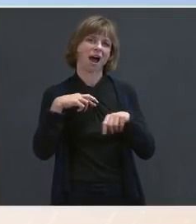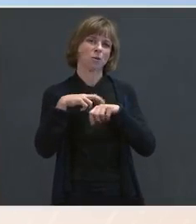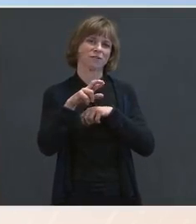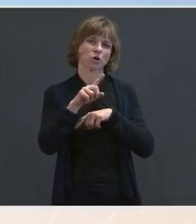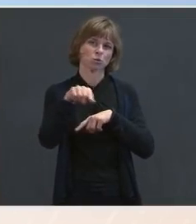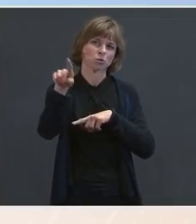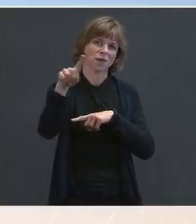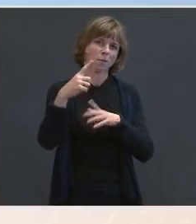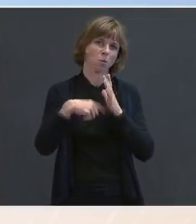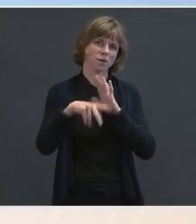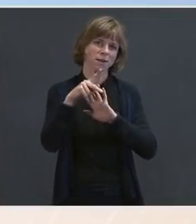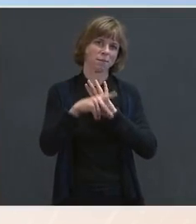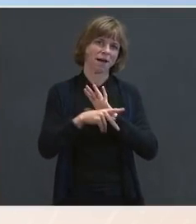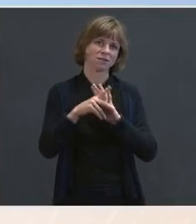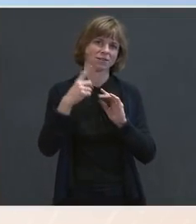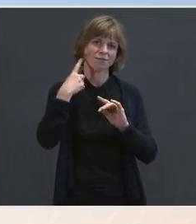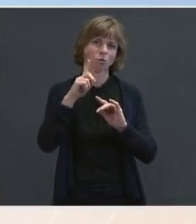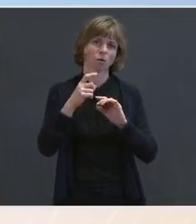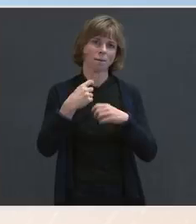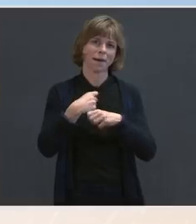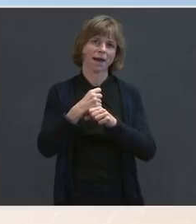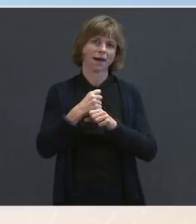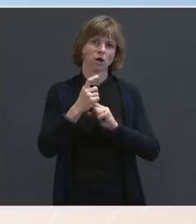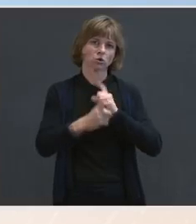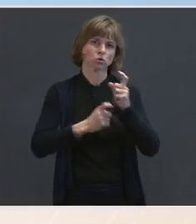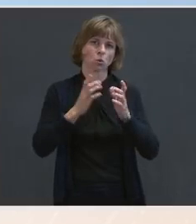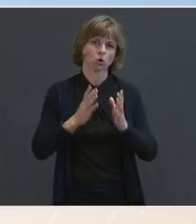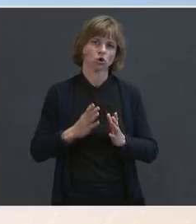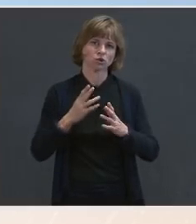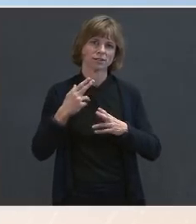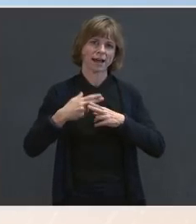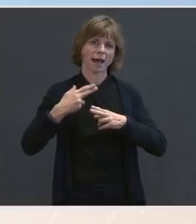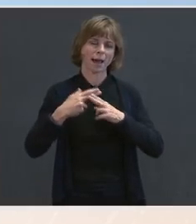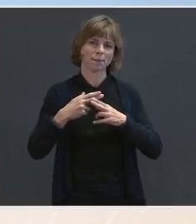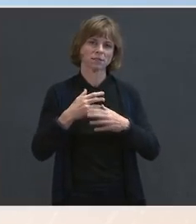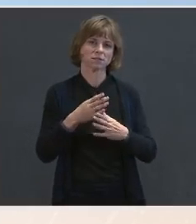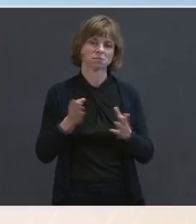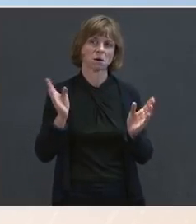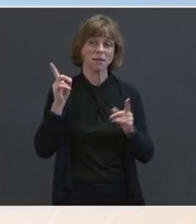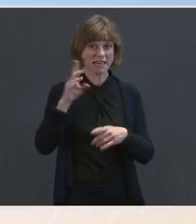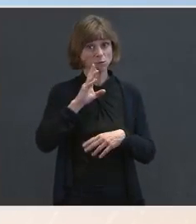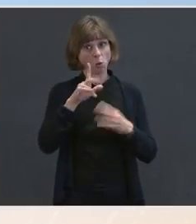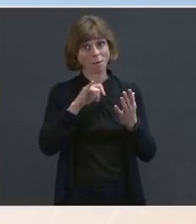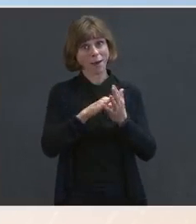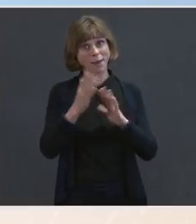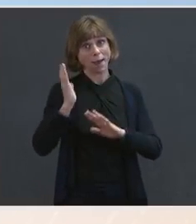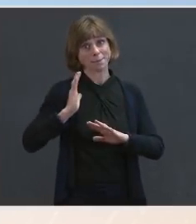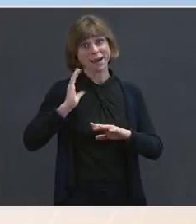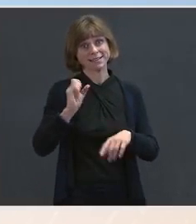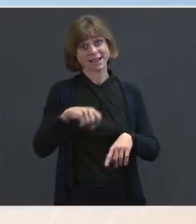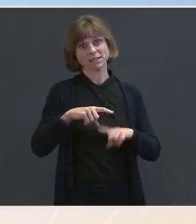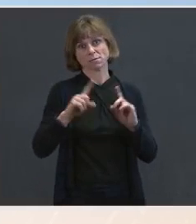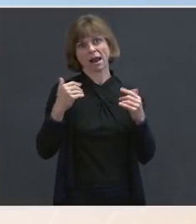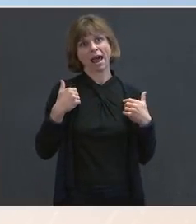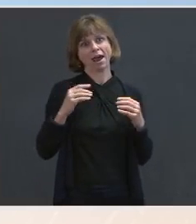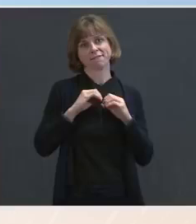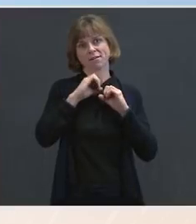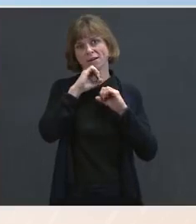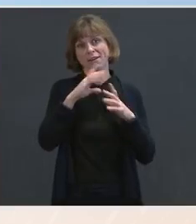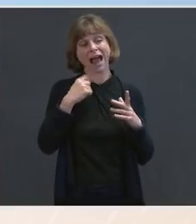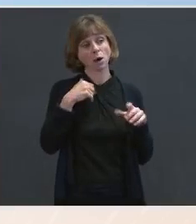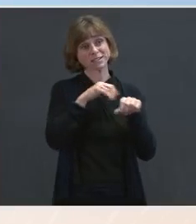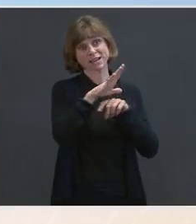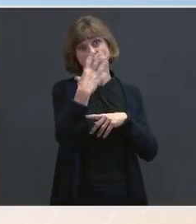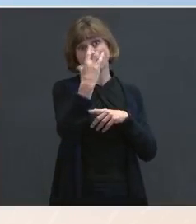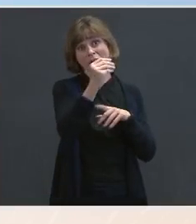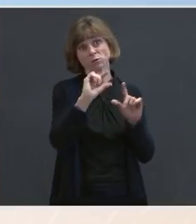to be for making donors public. He can make his position known though, right? And he's spoken to this issue in the past, but I don't have anything to, I would point you the outside group to for any